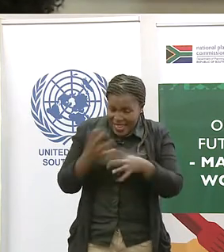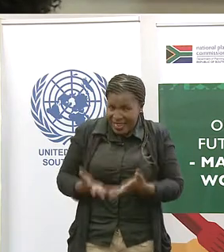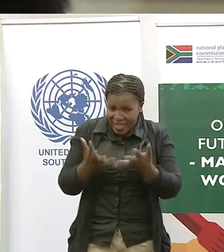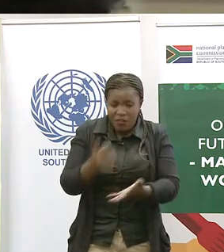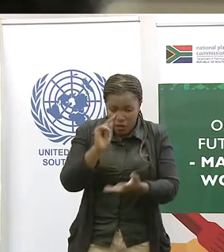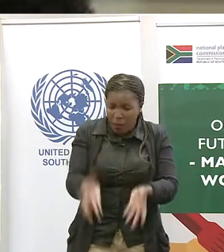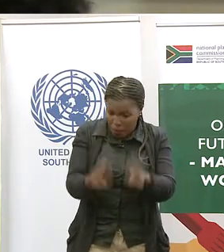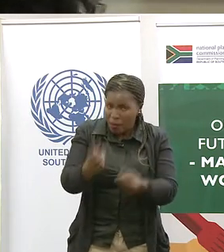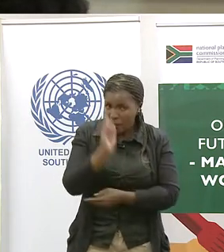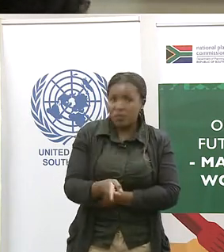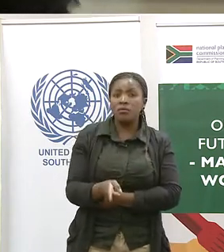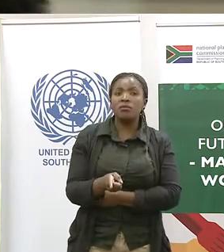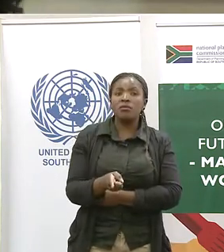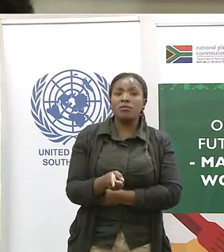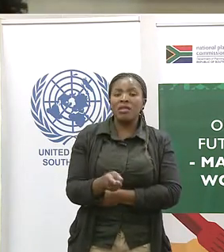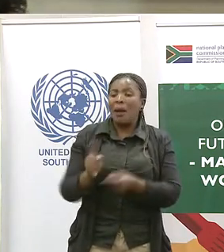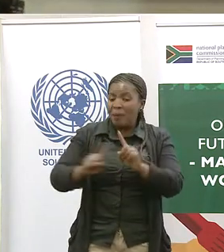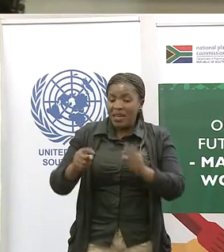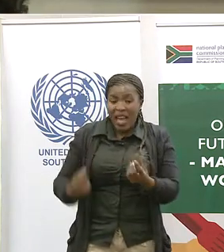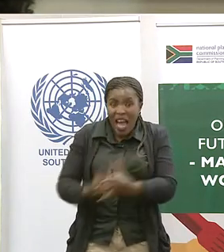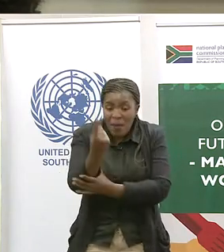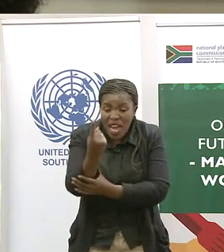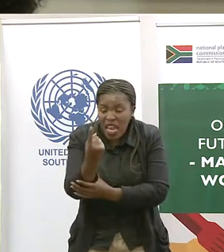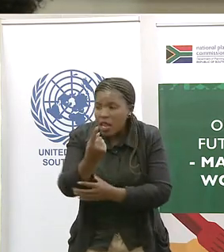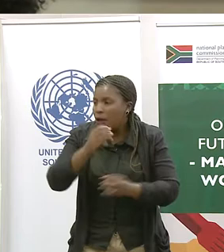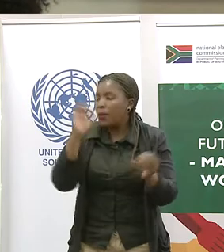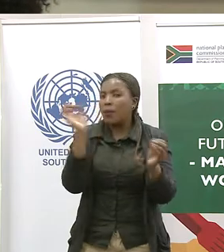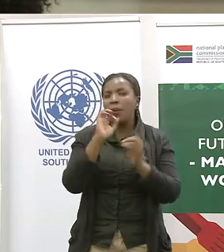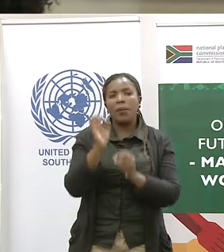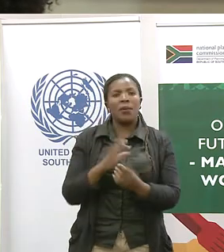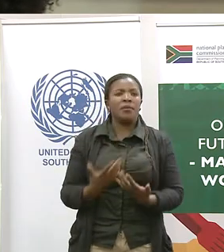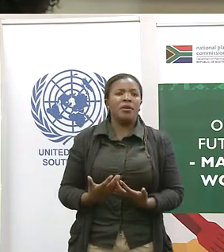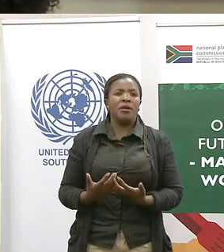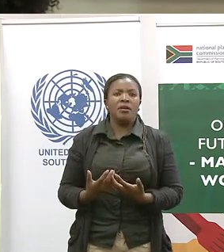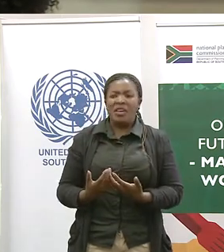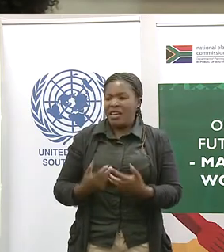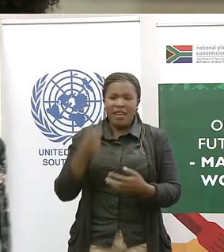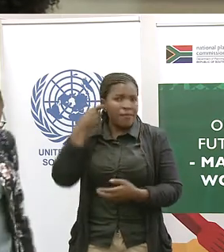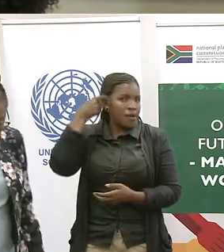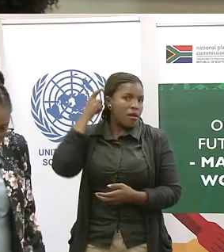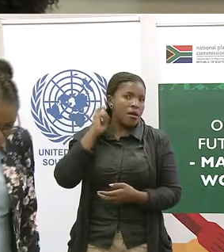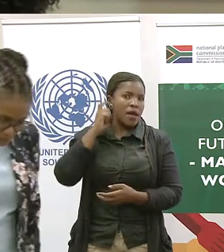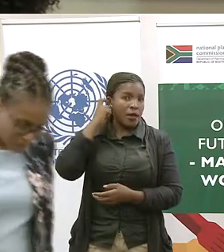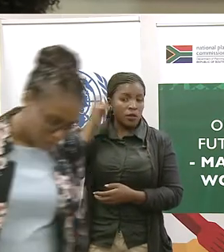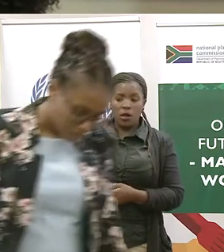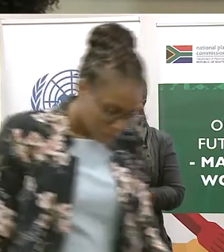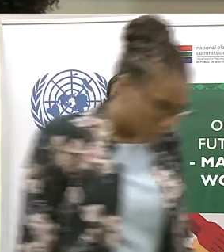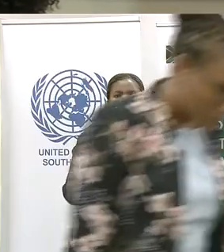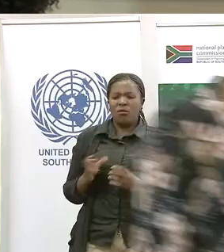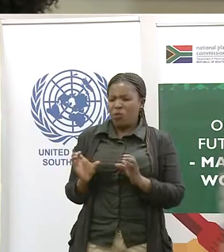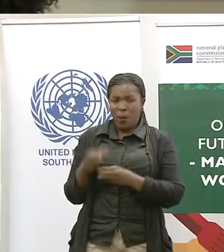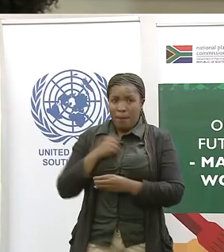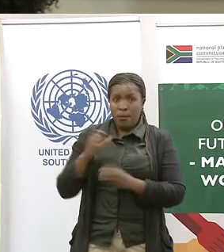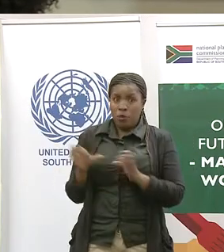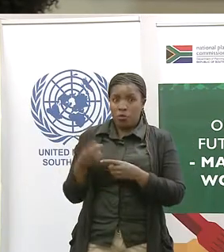it. It doesn't happen. We need hearing aids. Our society deals with blind and deaf people. We